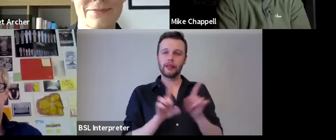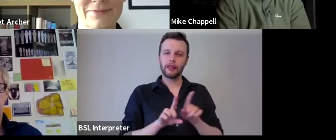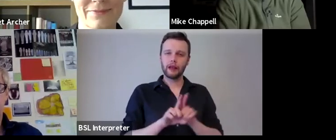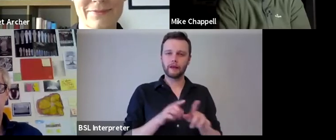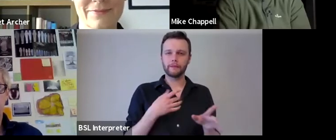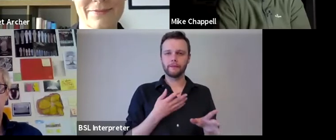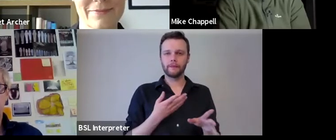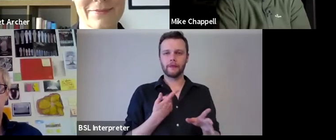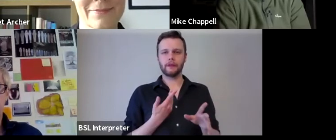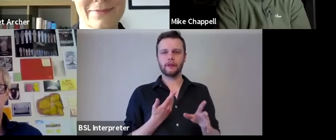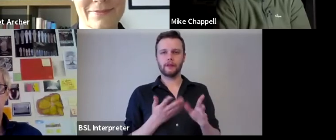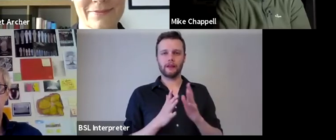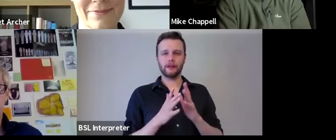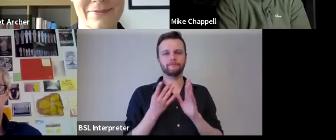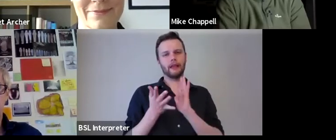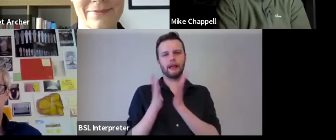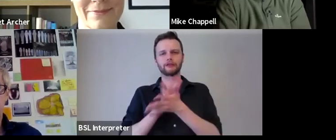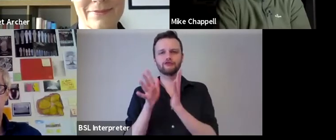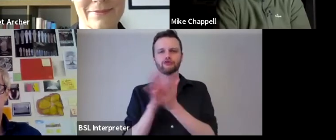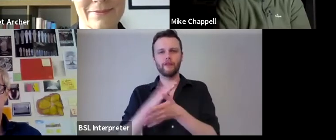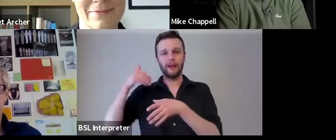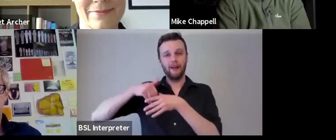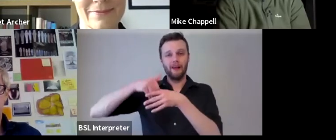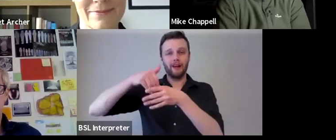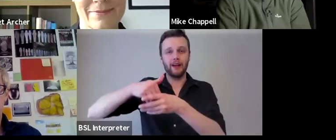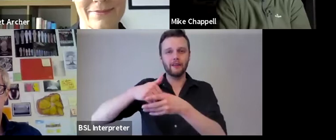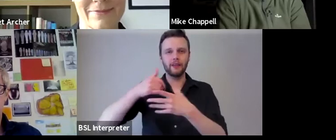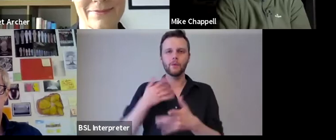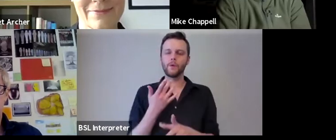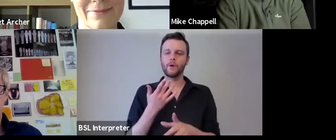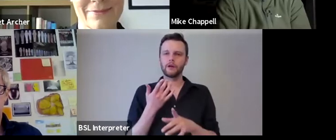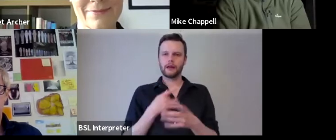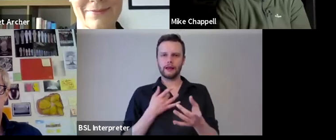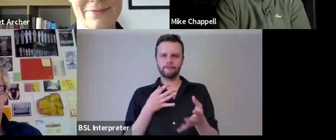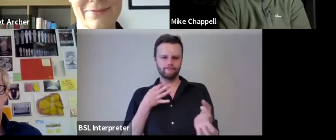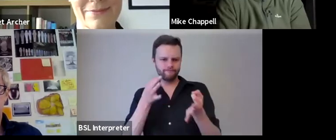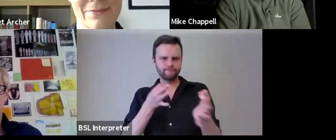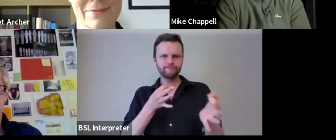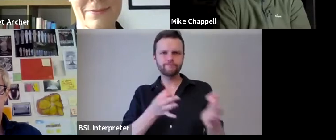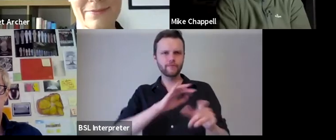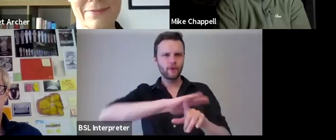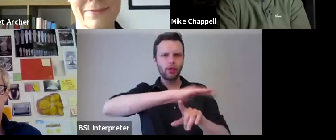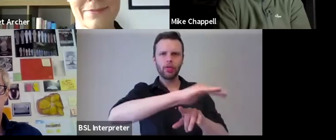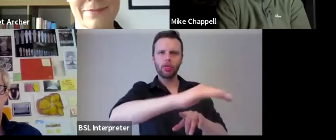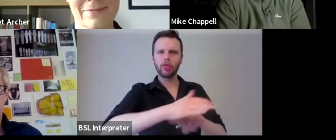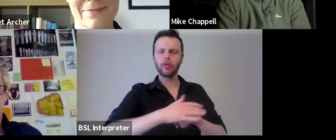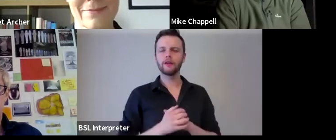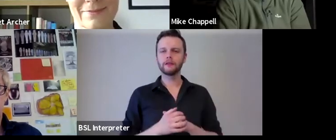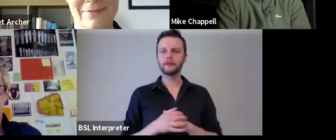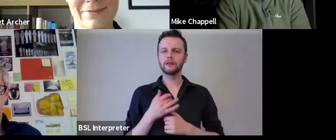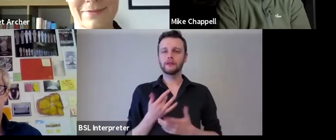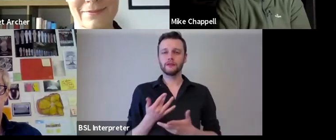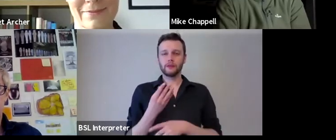feed them with catastrophic archives to see what kind of intelligence breeds on them, how they navigate through a landscape. So sometimes the